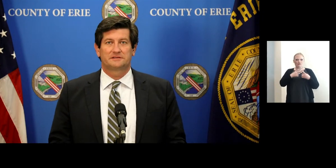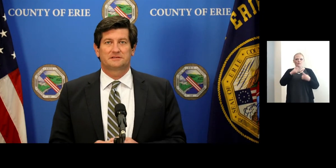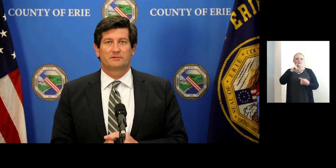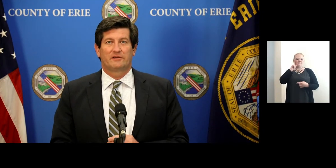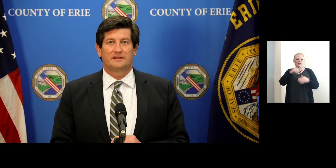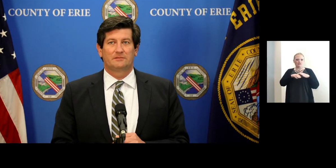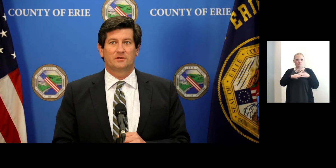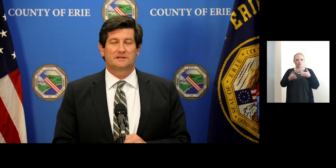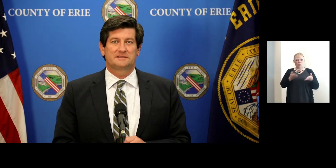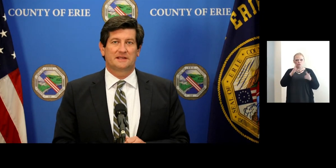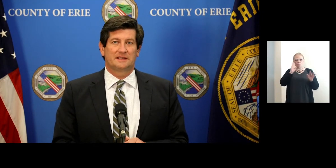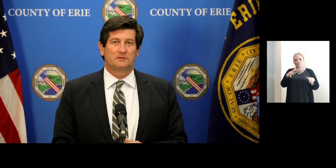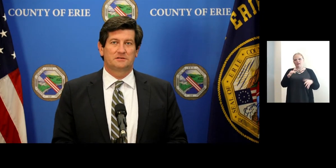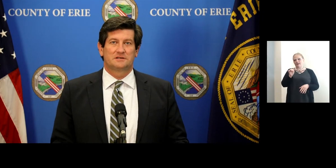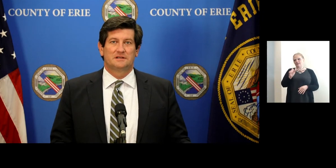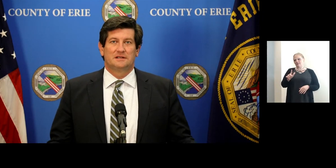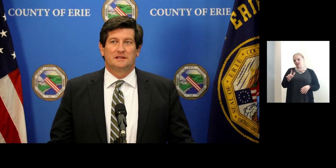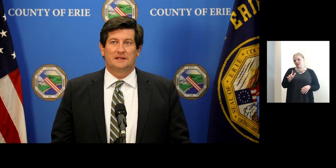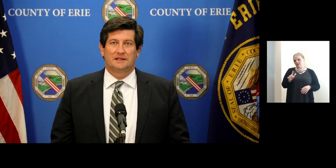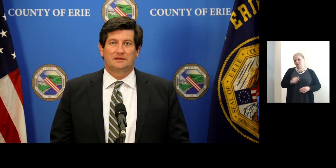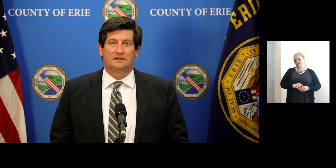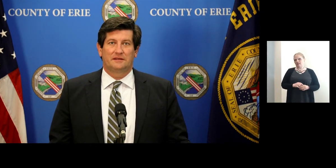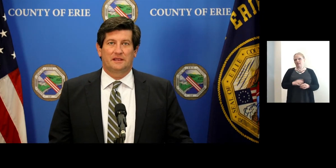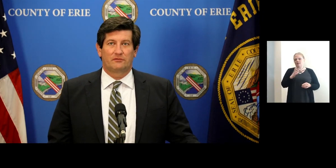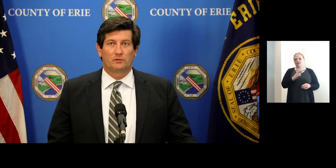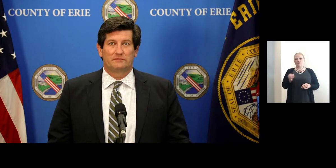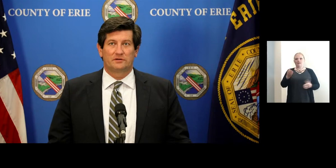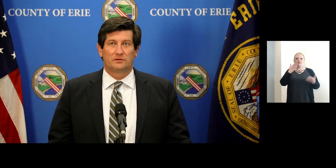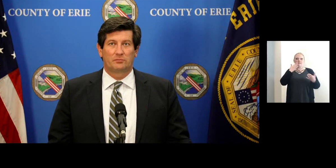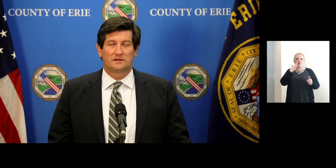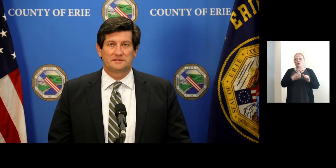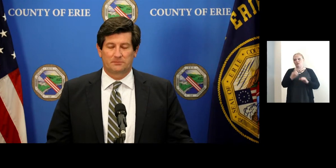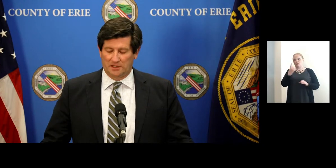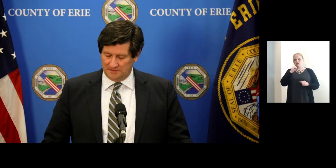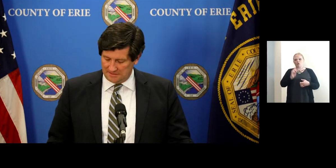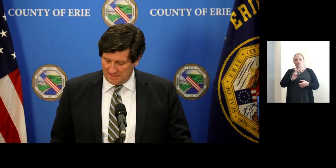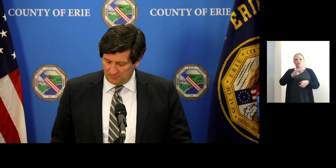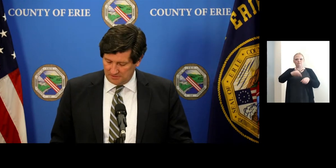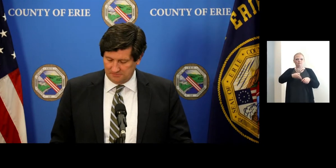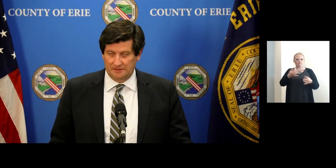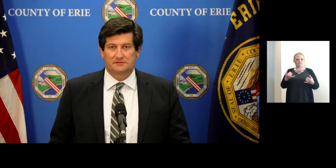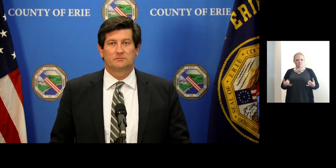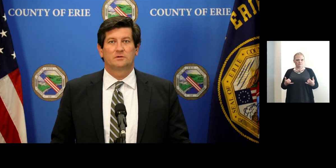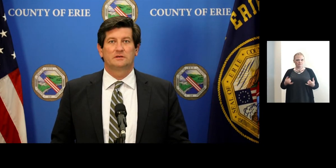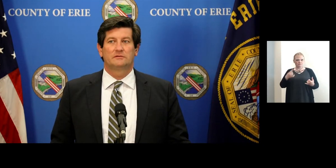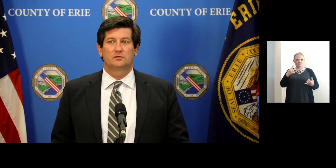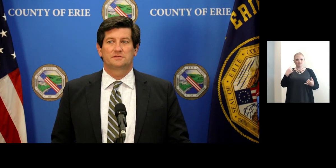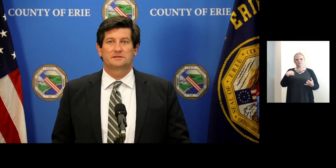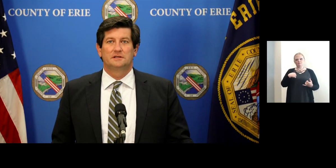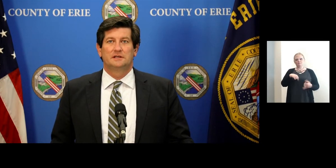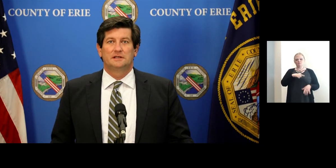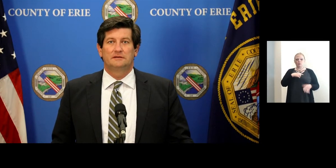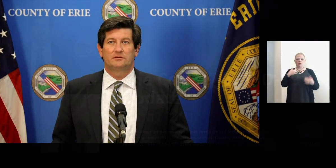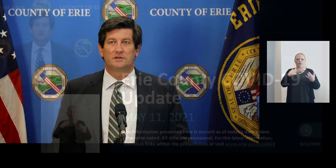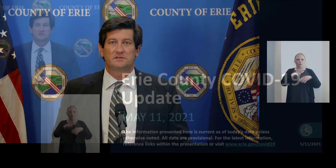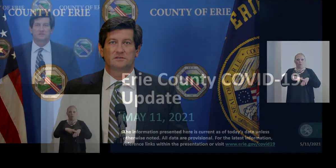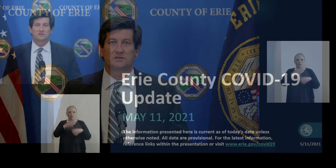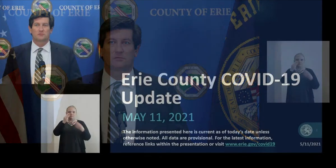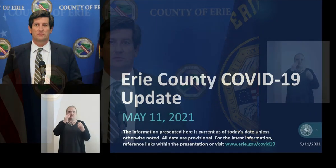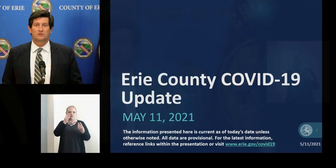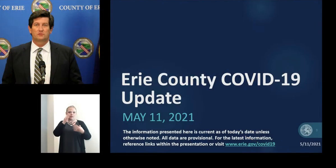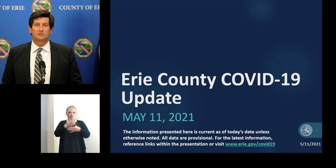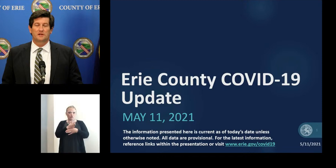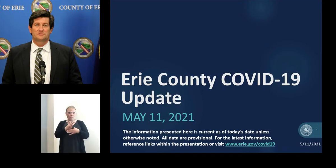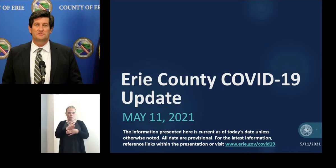Access Services to provide the American Sign Language and thank everyone for participating today because we have some of course information